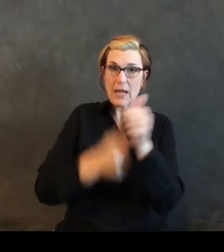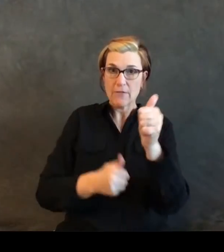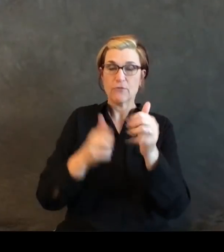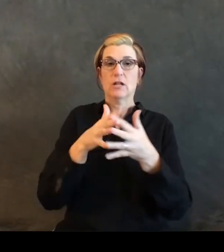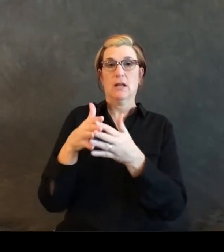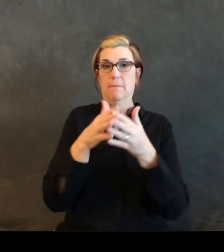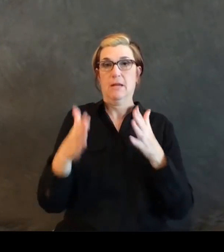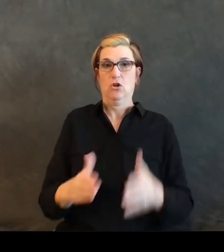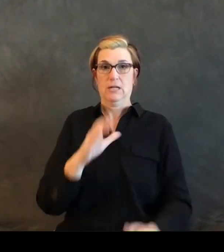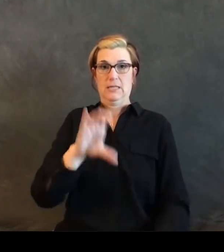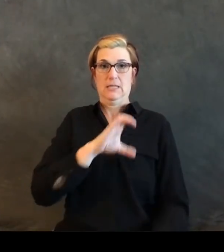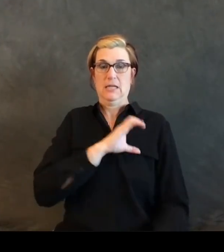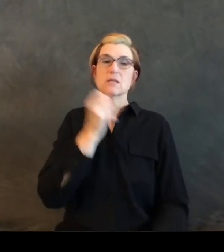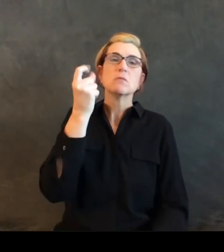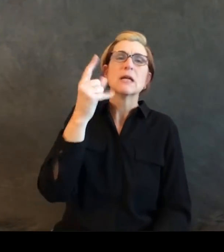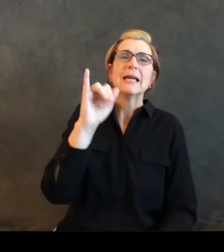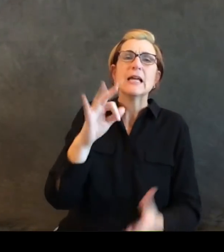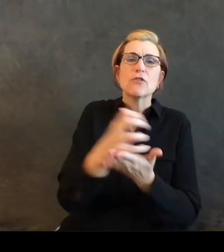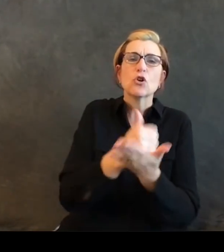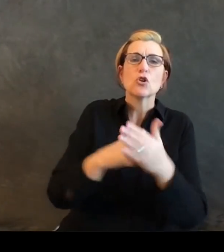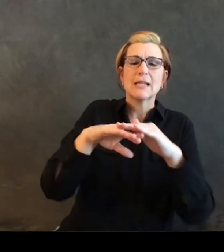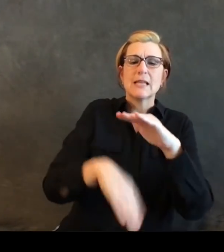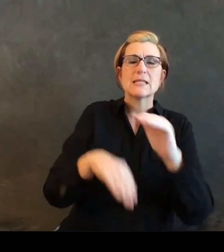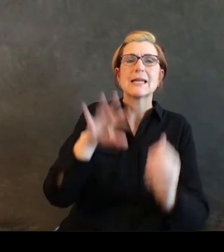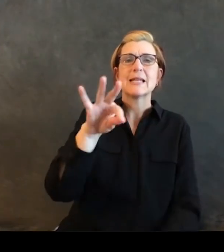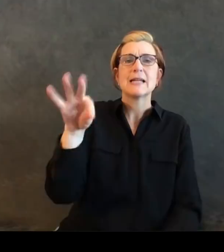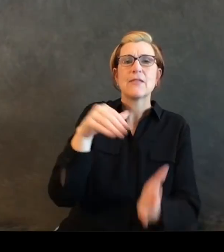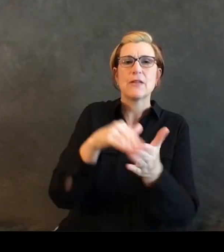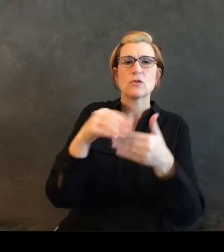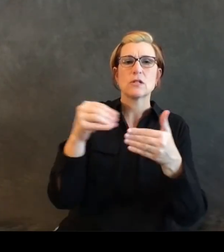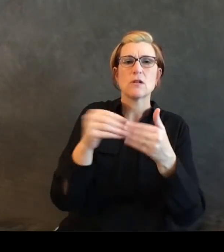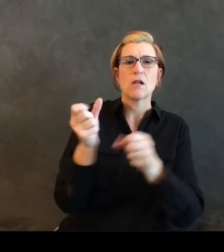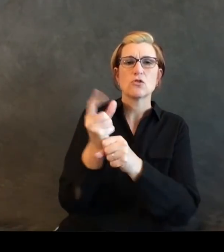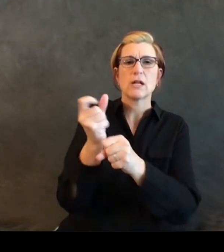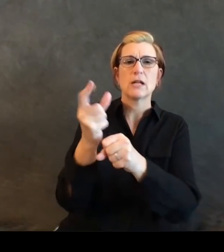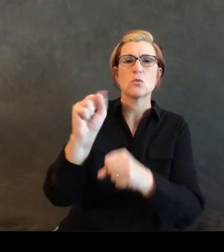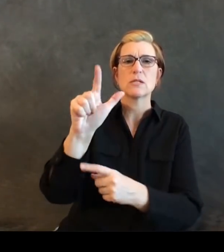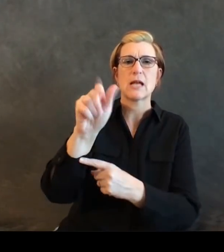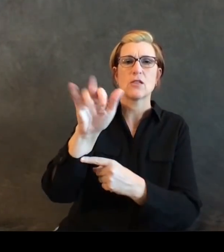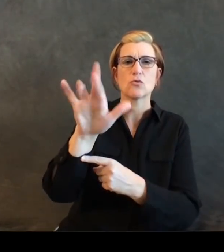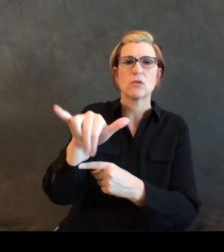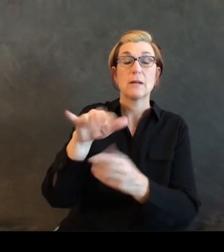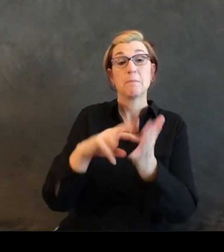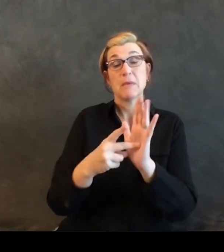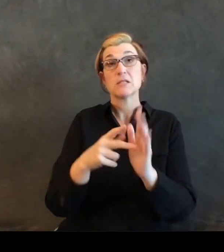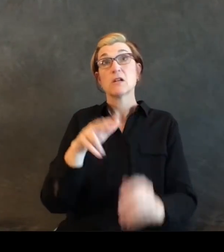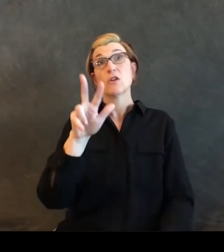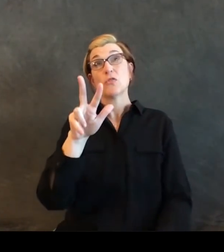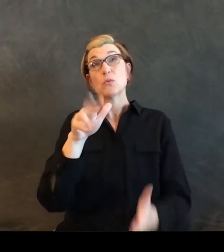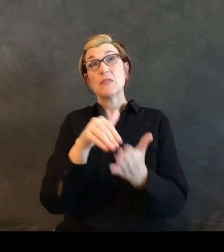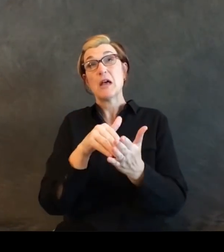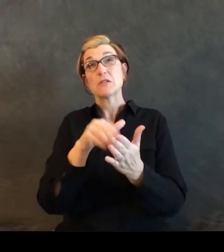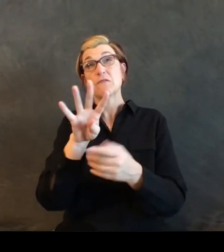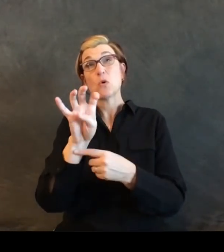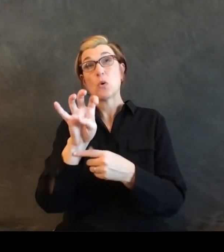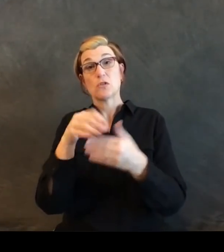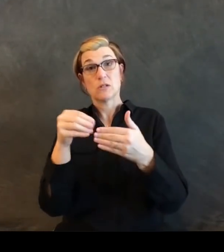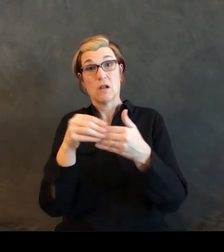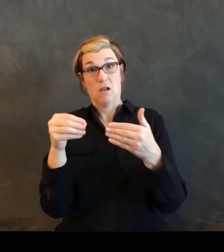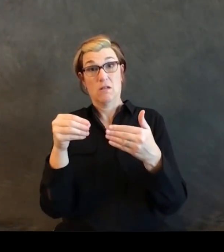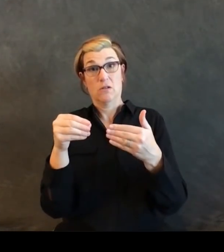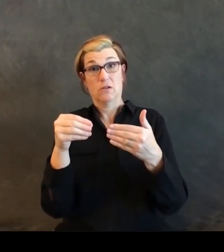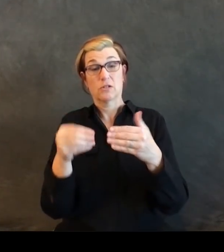than $99,000 per year. That would be $3,400 very quickly for the